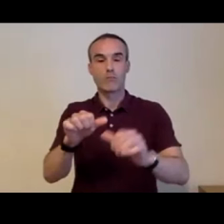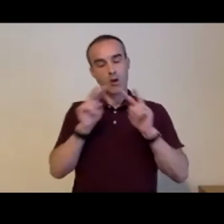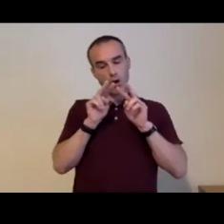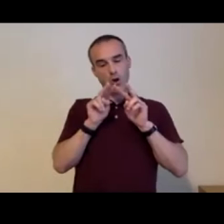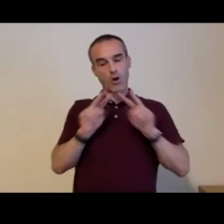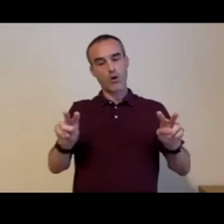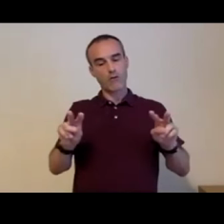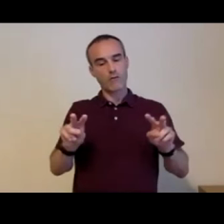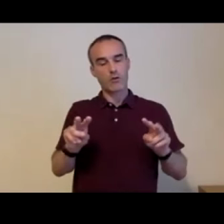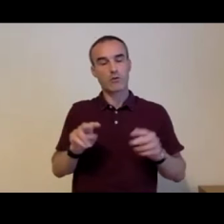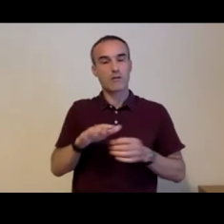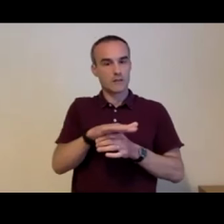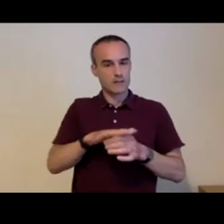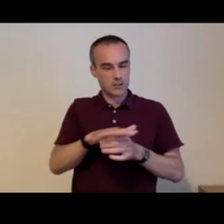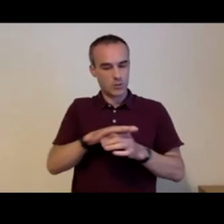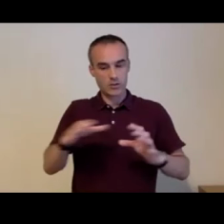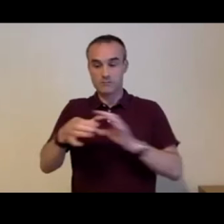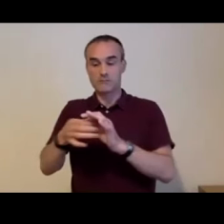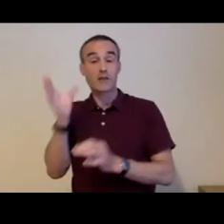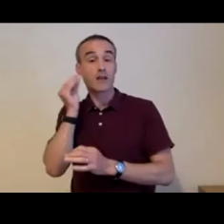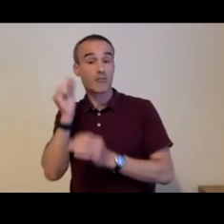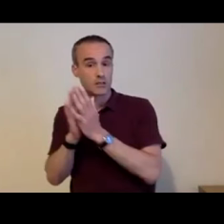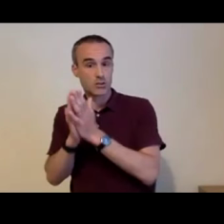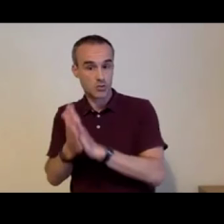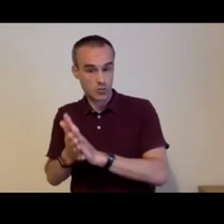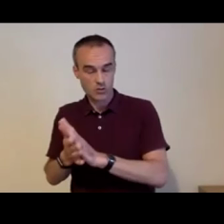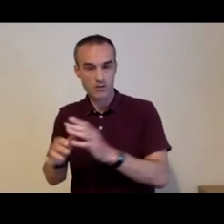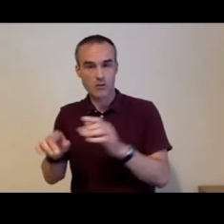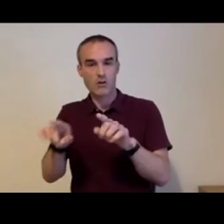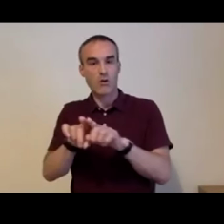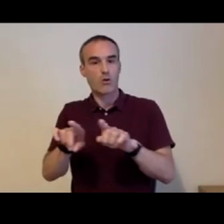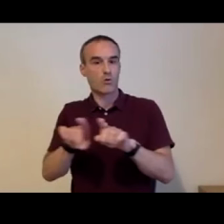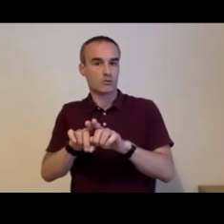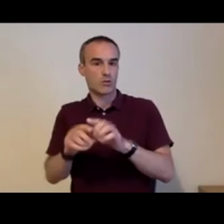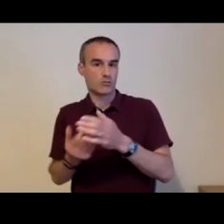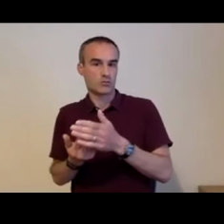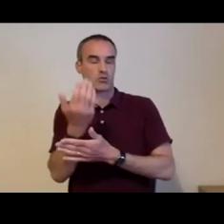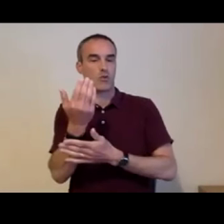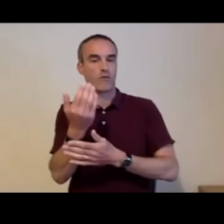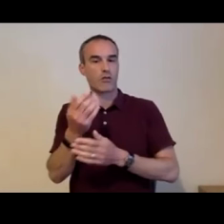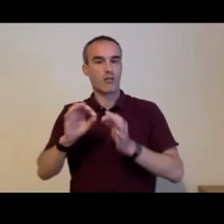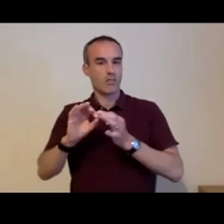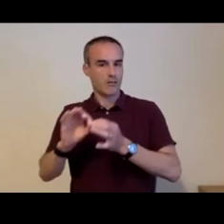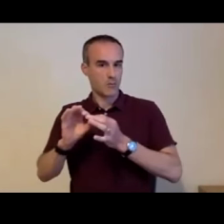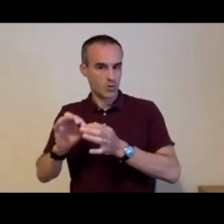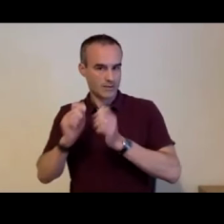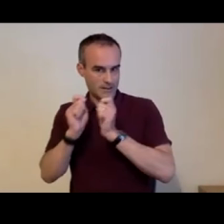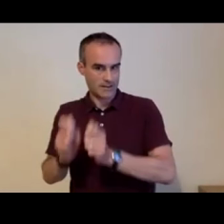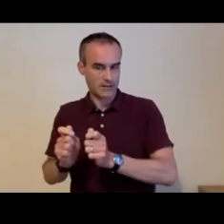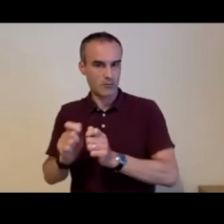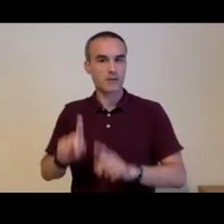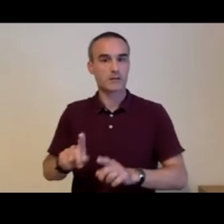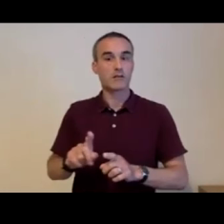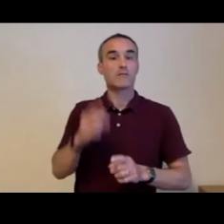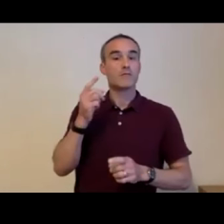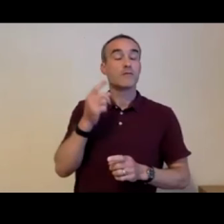the situation regarding hearing disorders and these novel therapeutics, for us to look at the nature of hearing disorder,